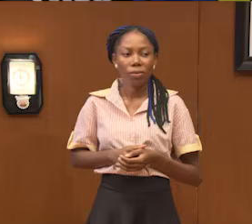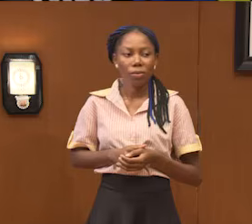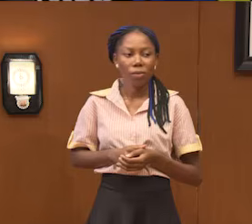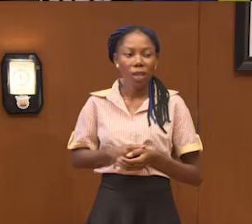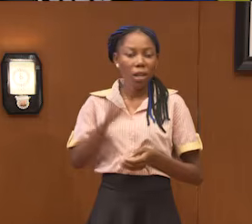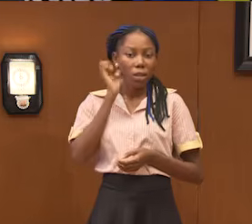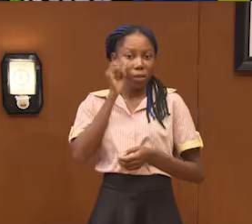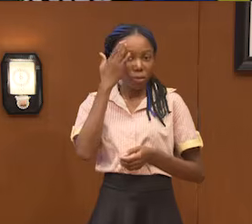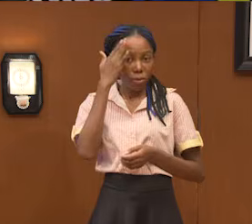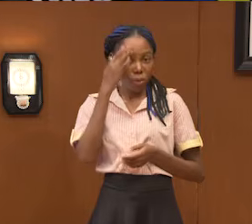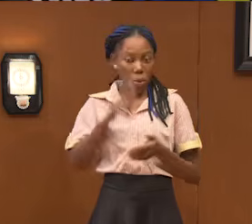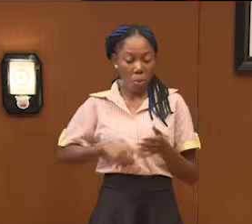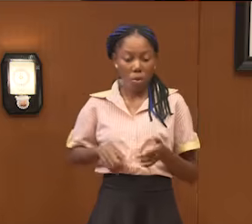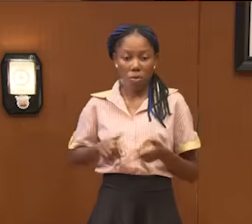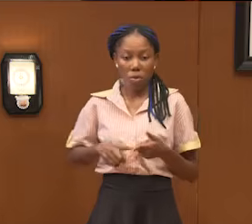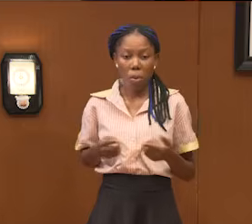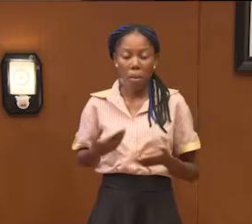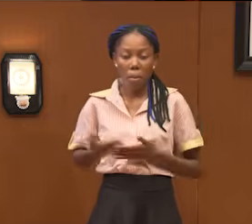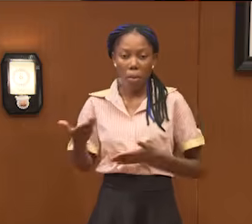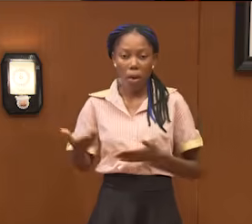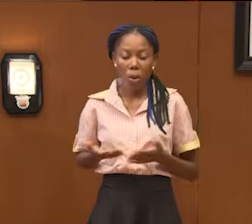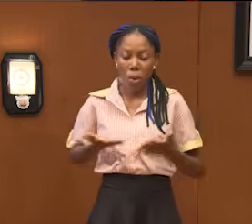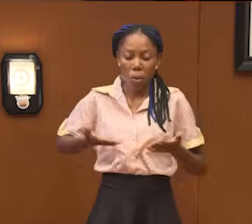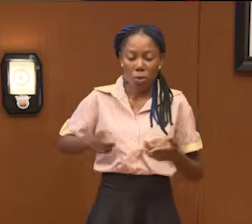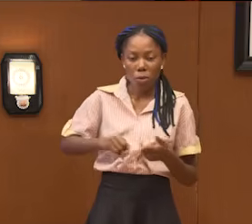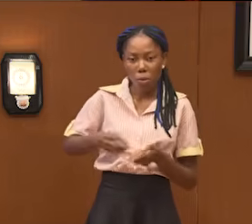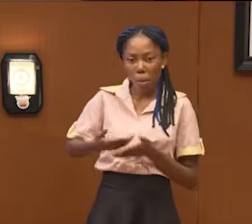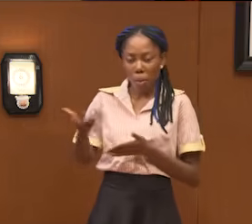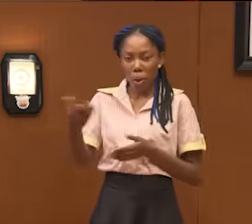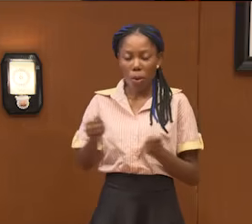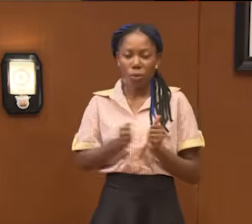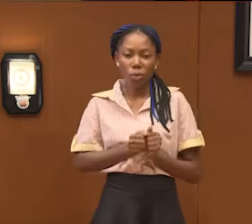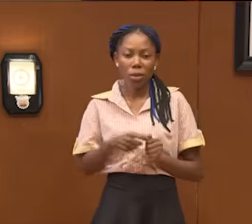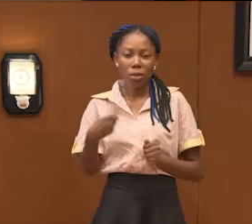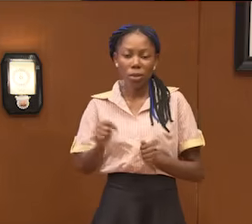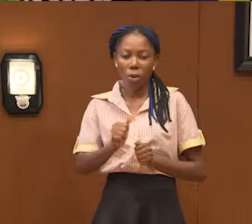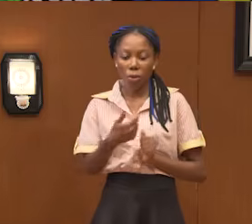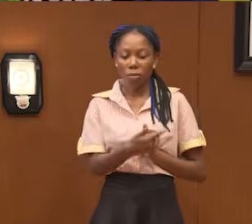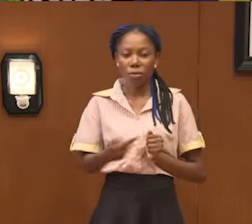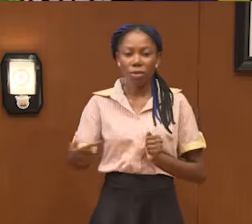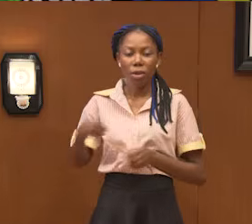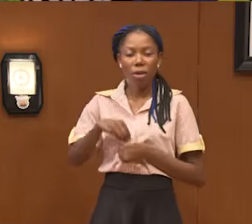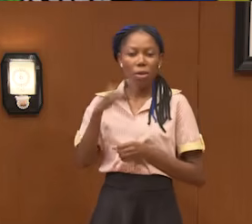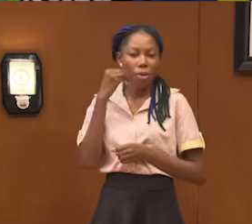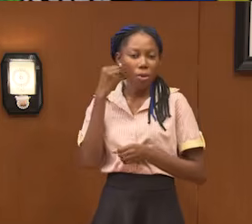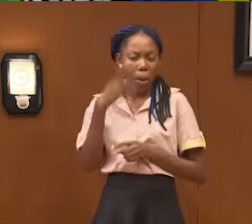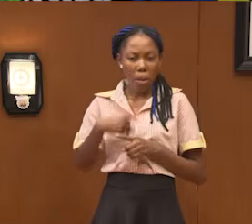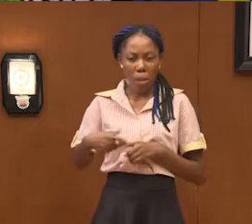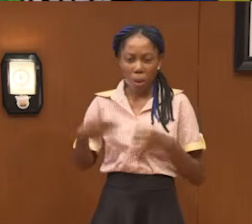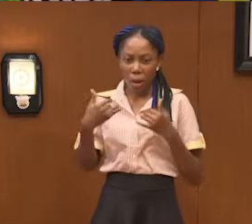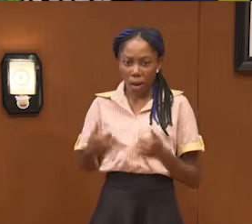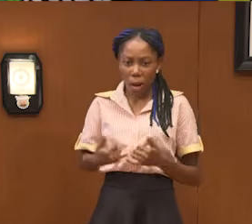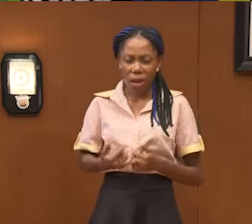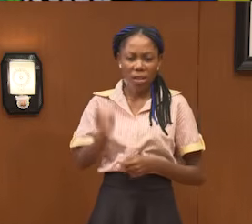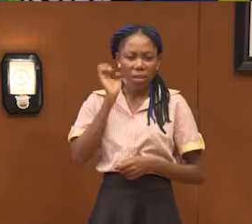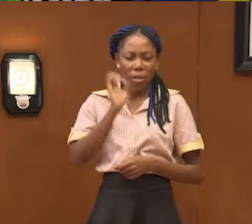She knows what to buy. Do you understand? When you are together with the food stuff in the house. But right now, she has to be cooking for